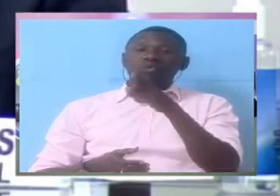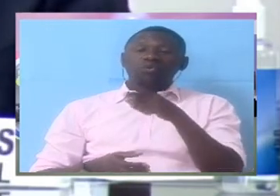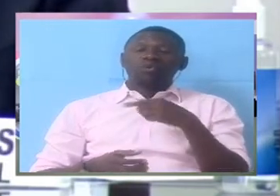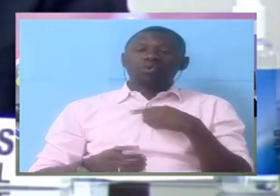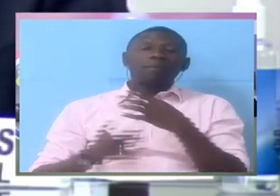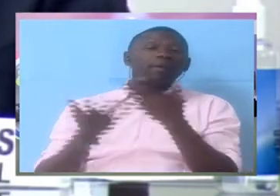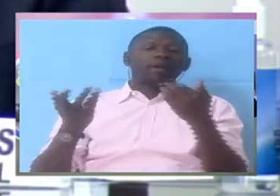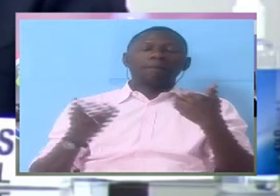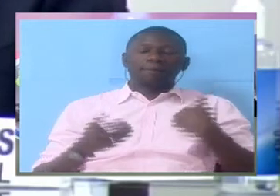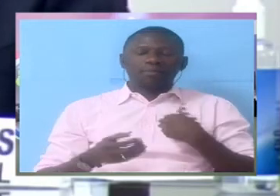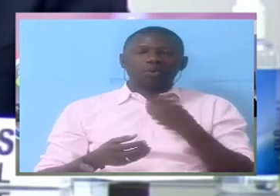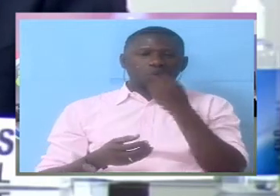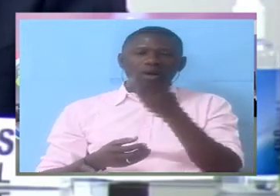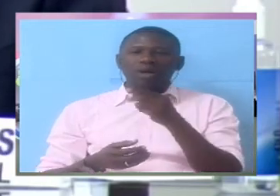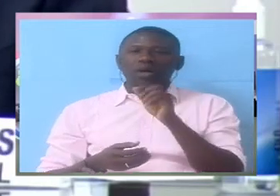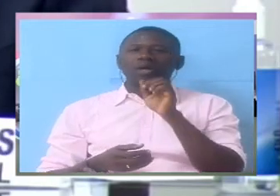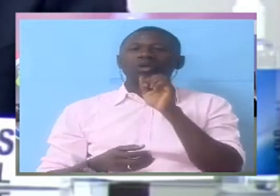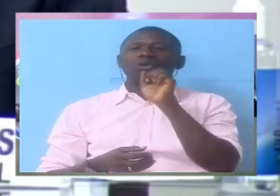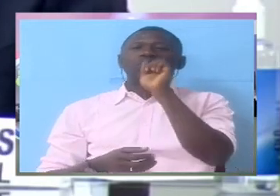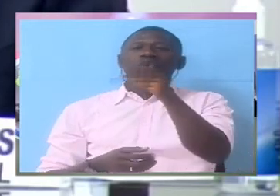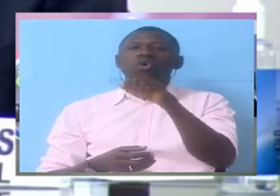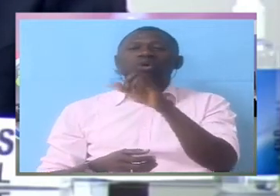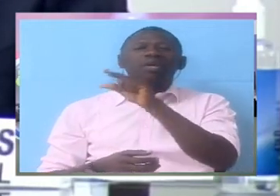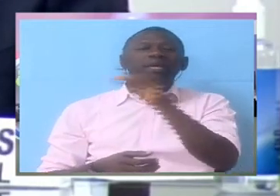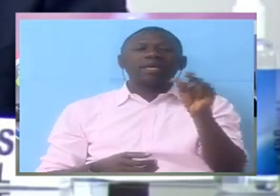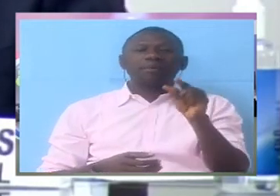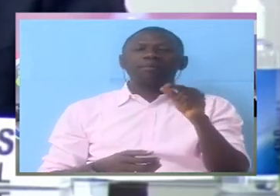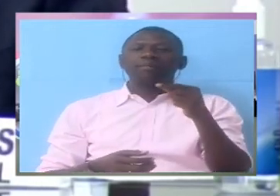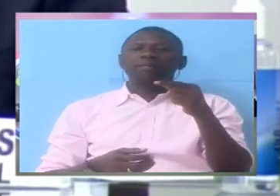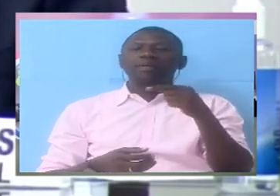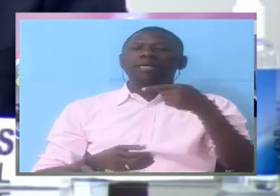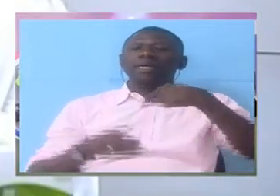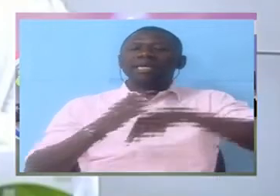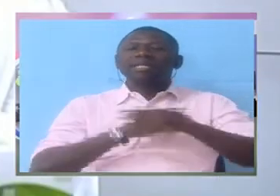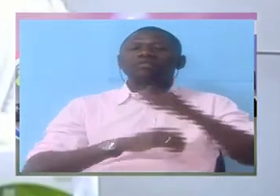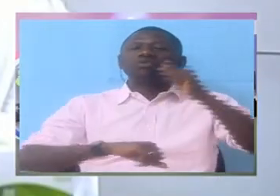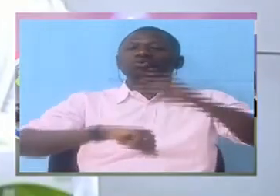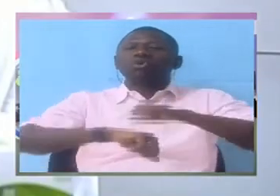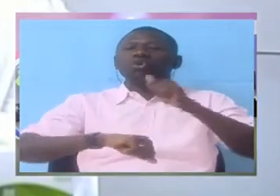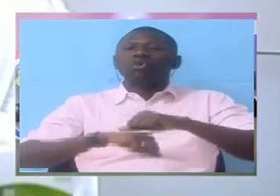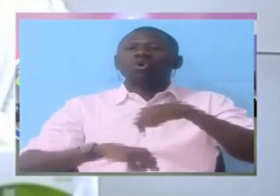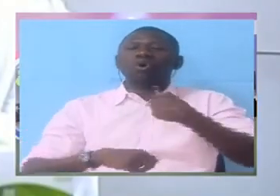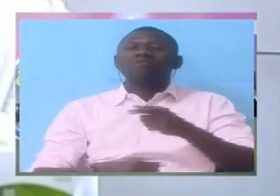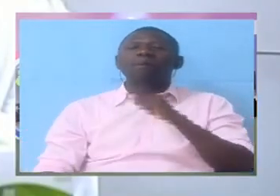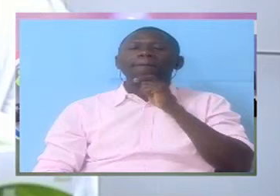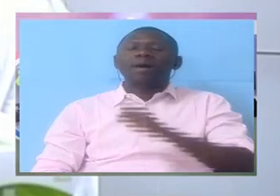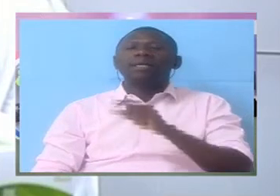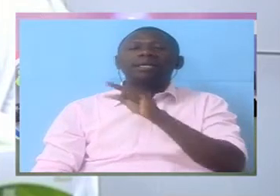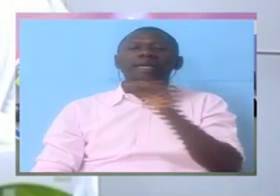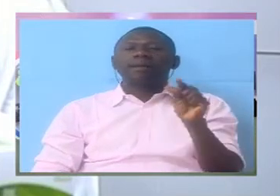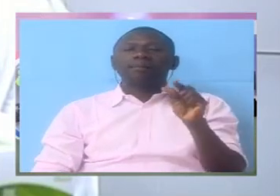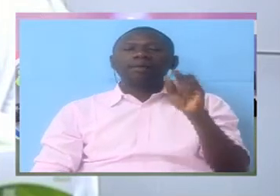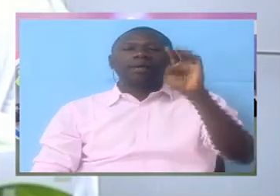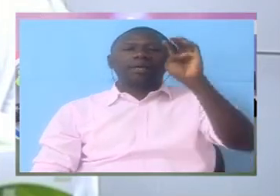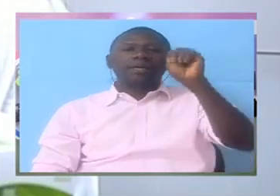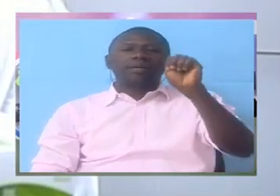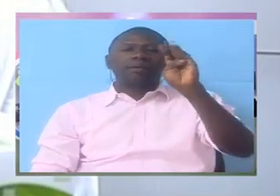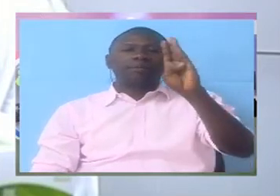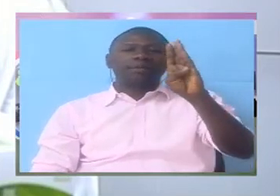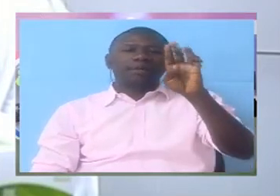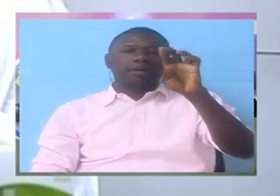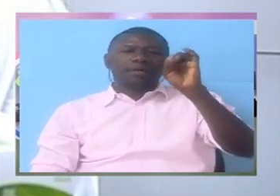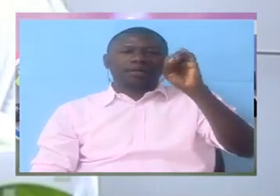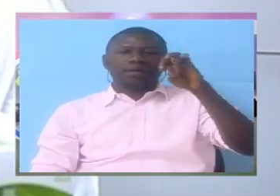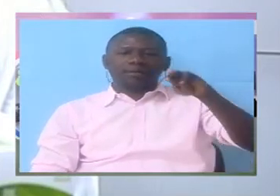incriminated in the torture of Ibrahim Abaro. Anu haninka bi fanang tumirola te kanko ida bulata